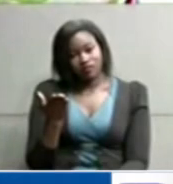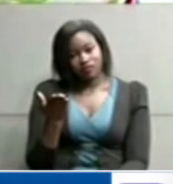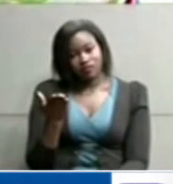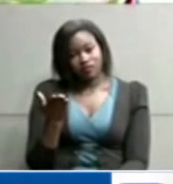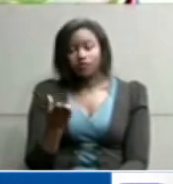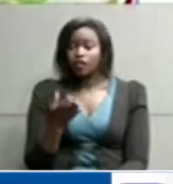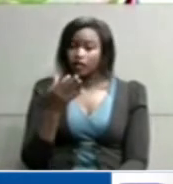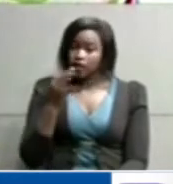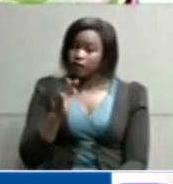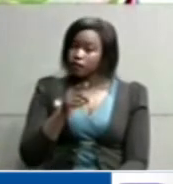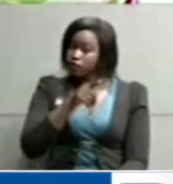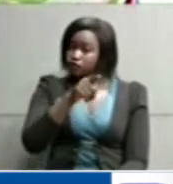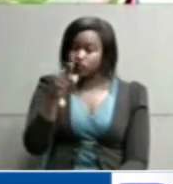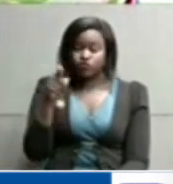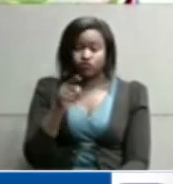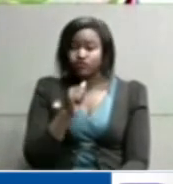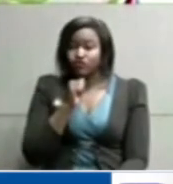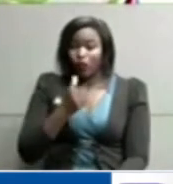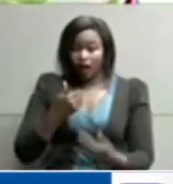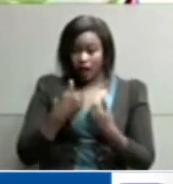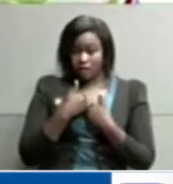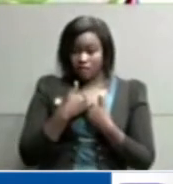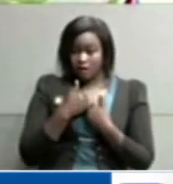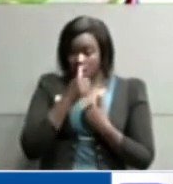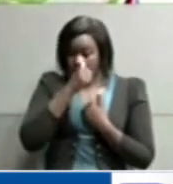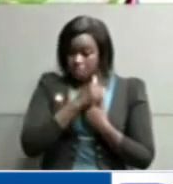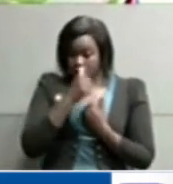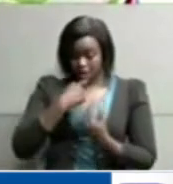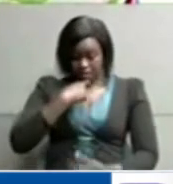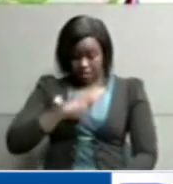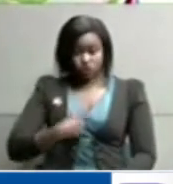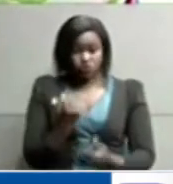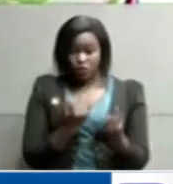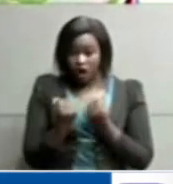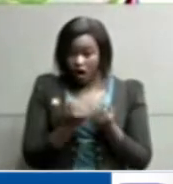if you don't have your own private transport, your own car,